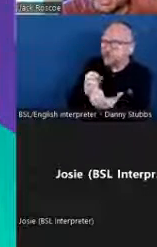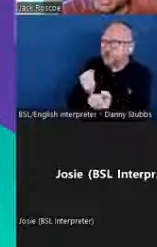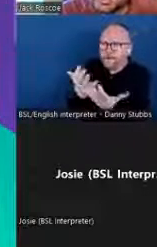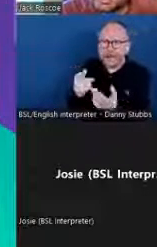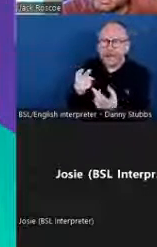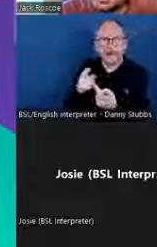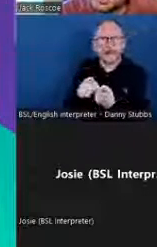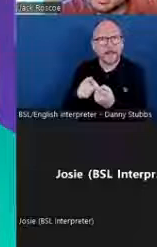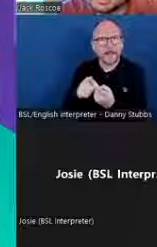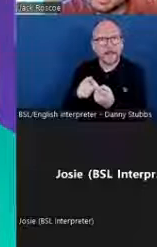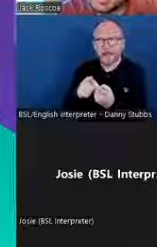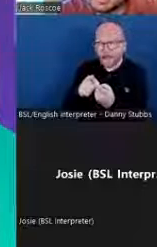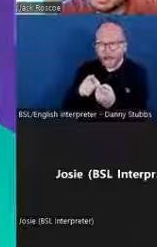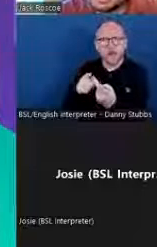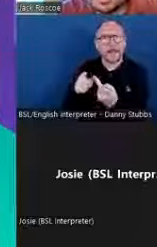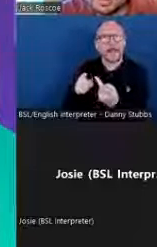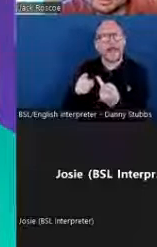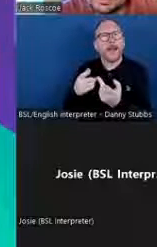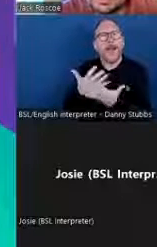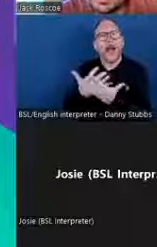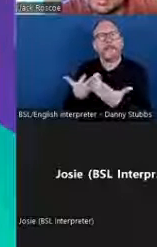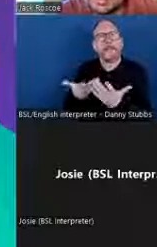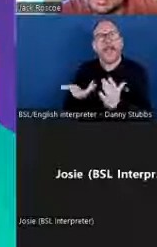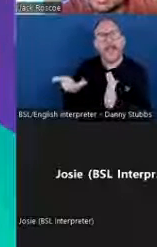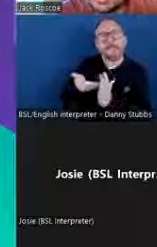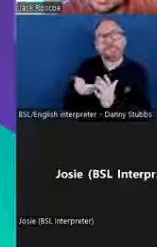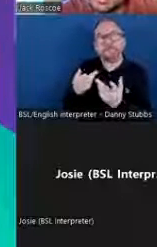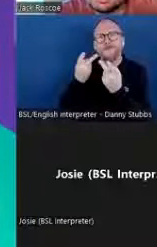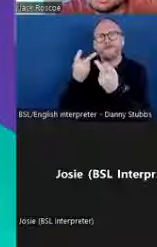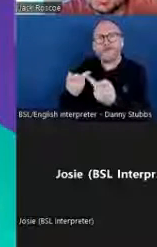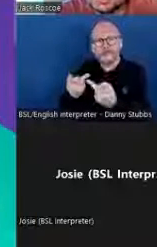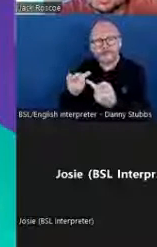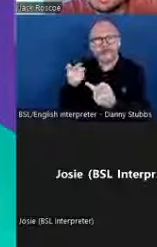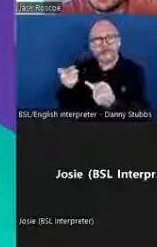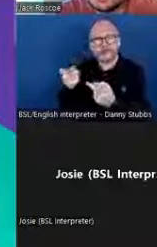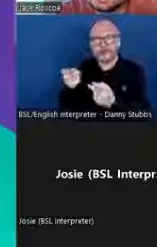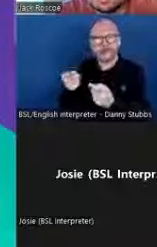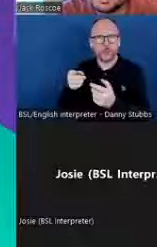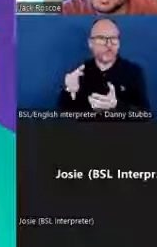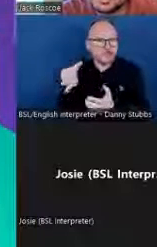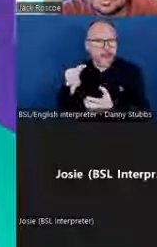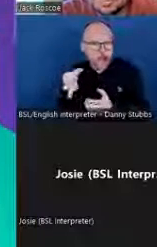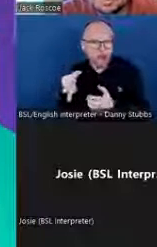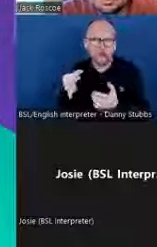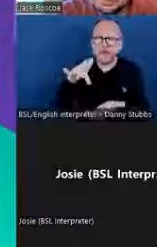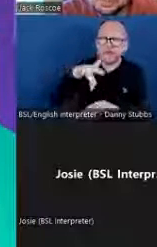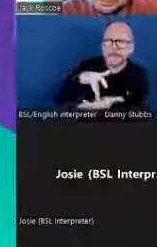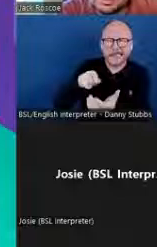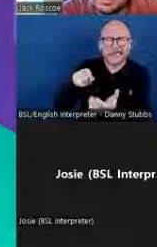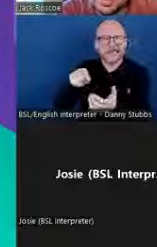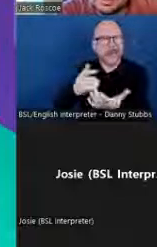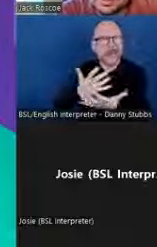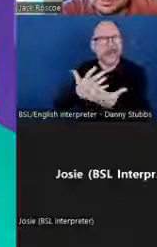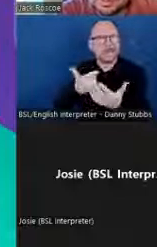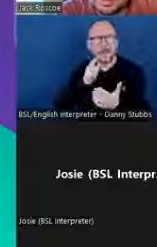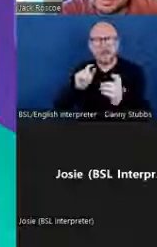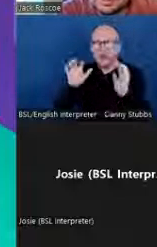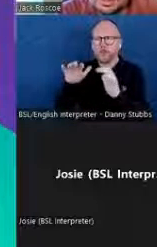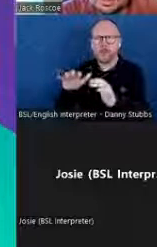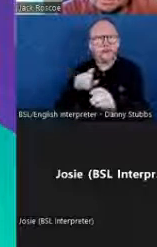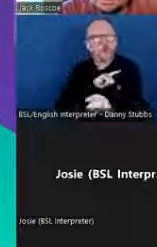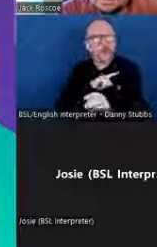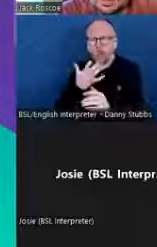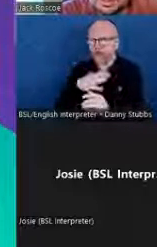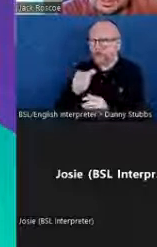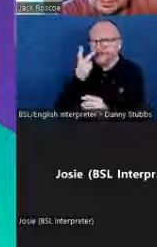reporting on how many additional visitors came to the locations, towns, and cities where they were based because of the poppies. So again, similar to the